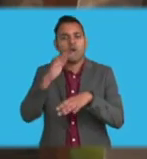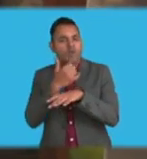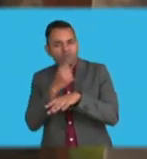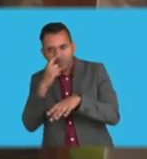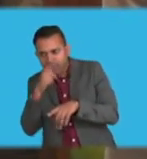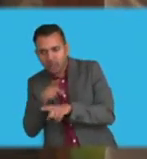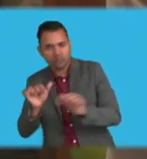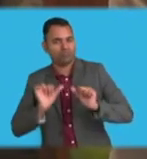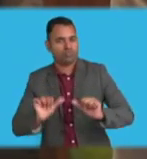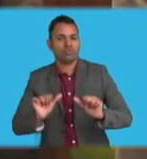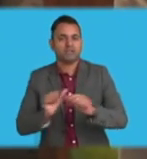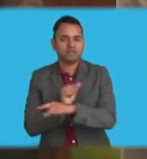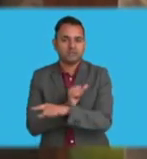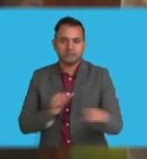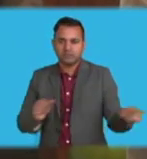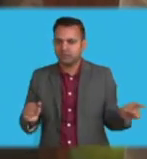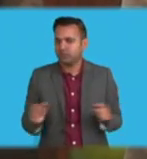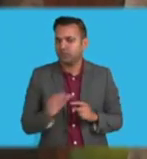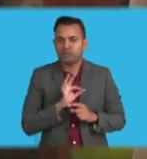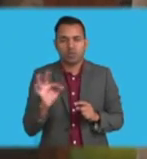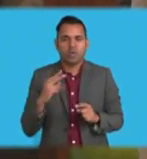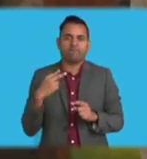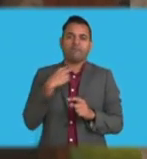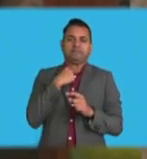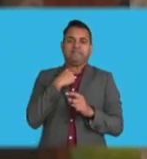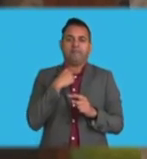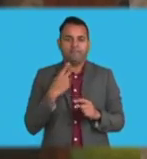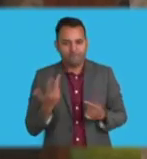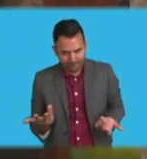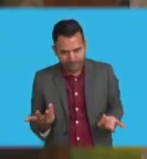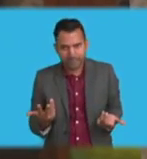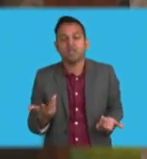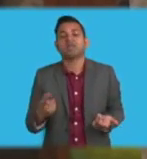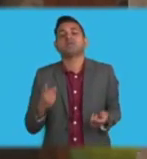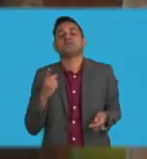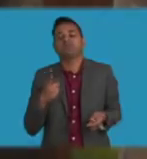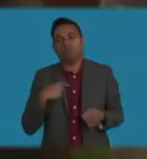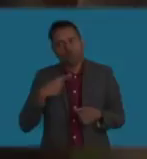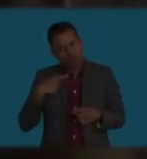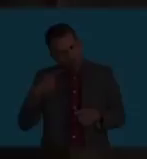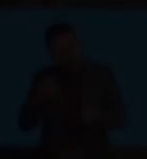and something that we will continue to emphasize strongly into the future. Thank you, Madam Speaker.